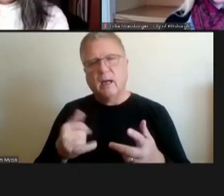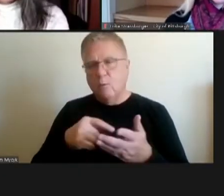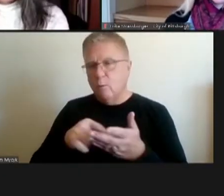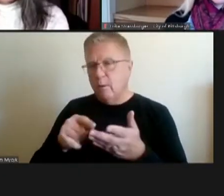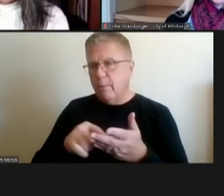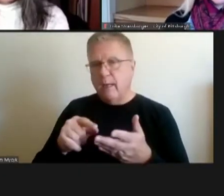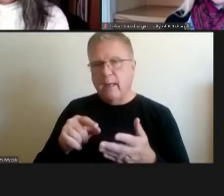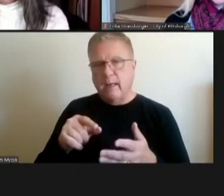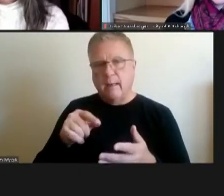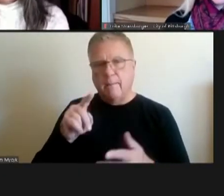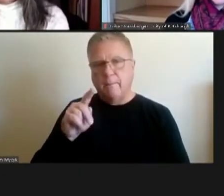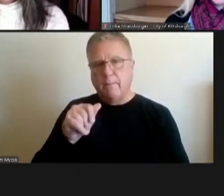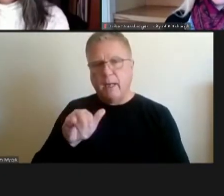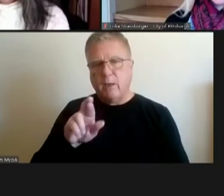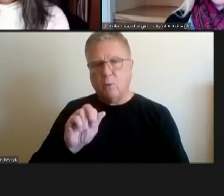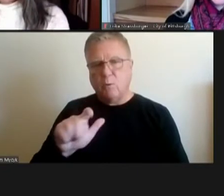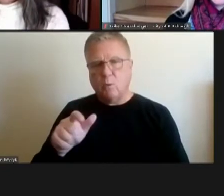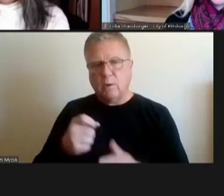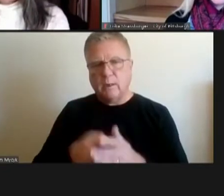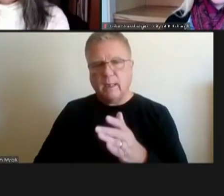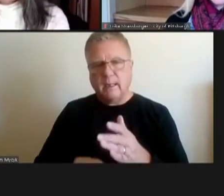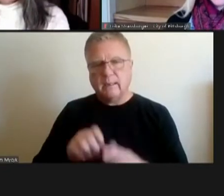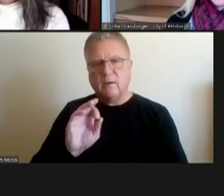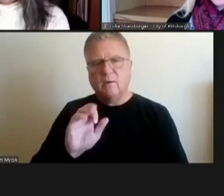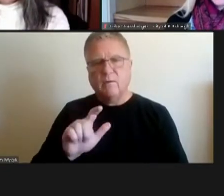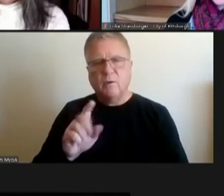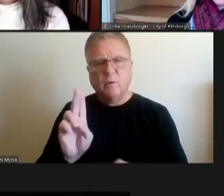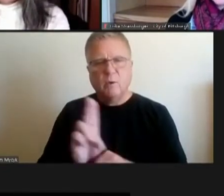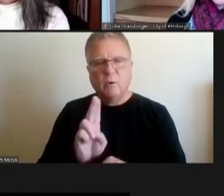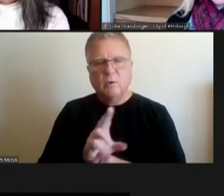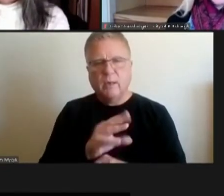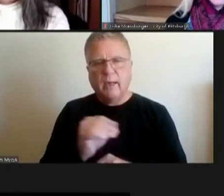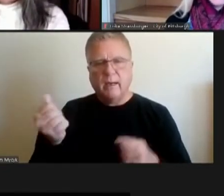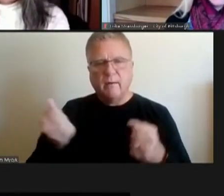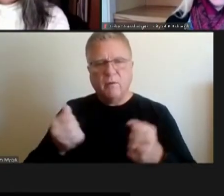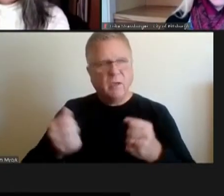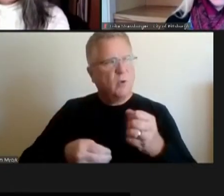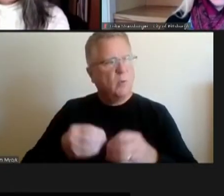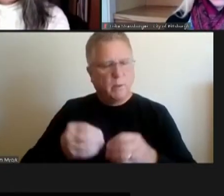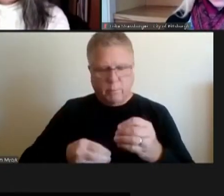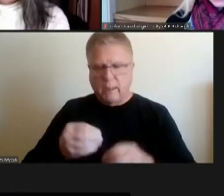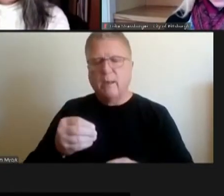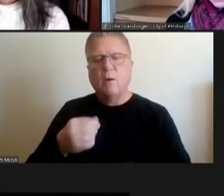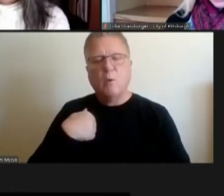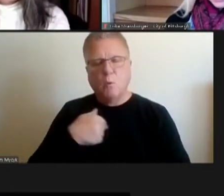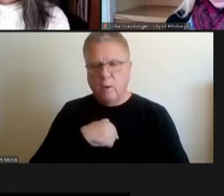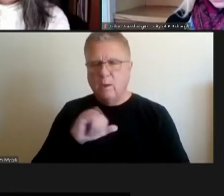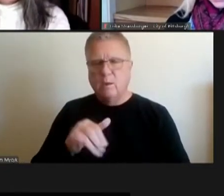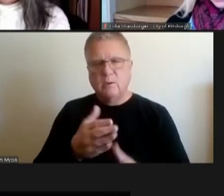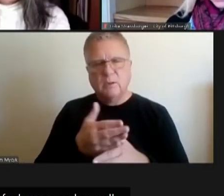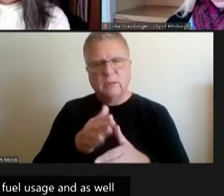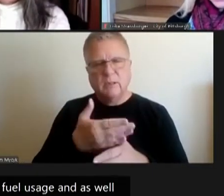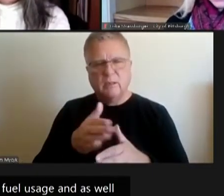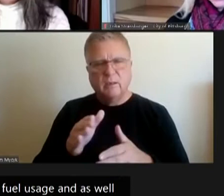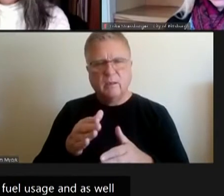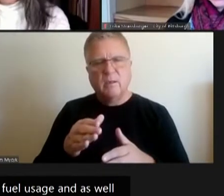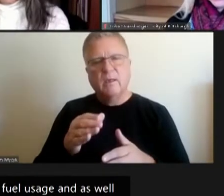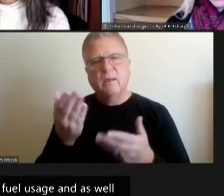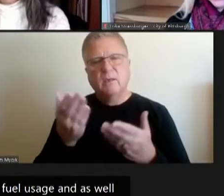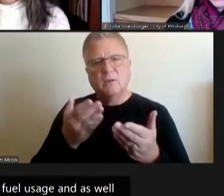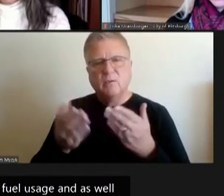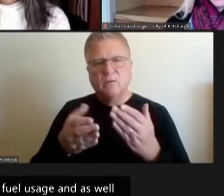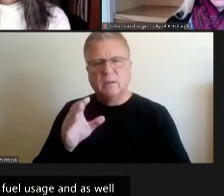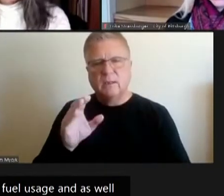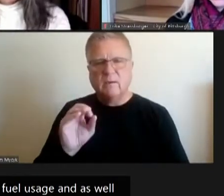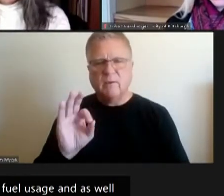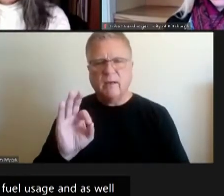tax, our fuel usage, and as well as our vehicle repair, where we also share the services of FBS that the